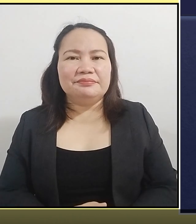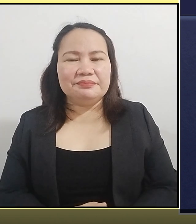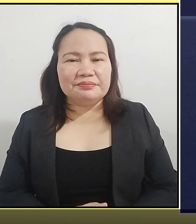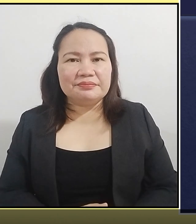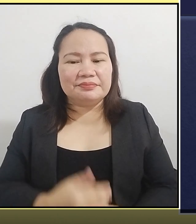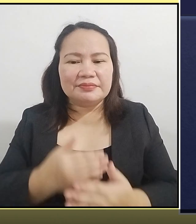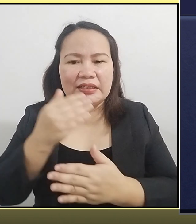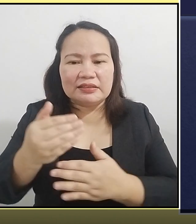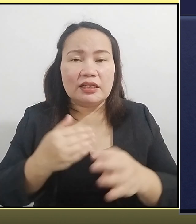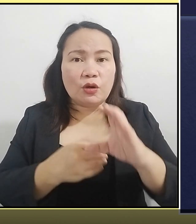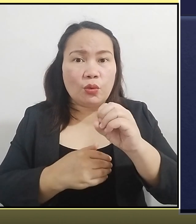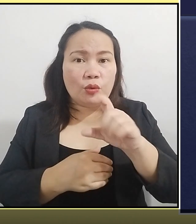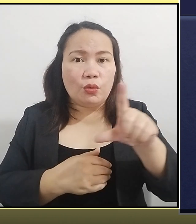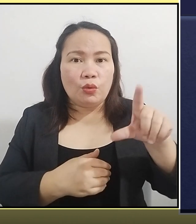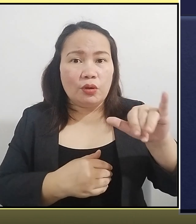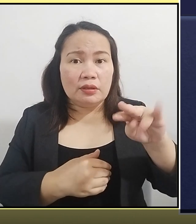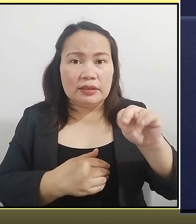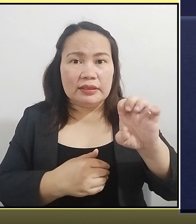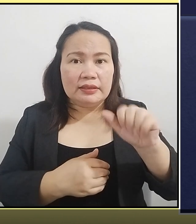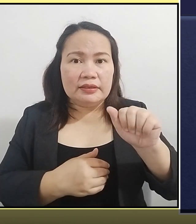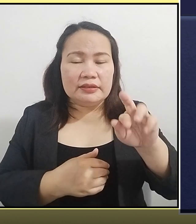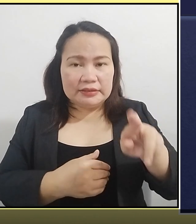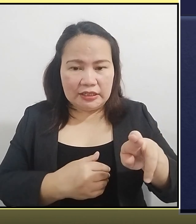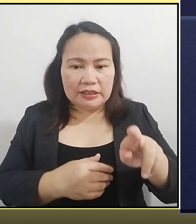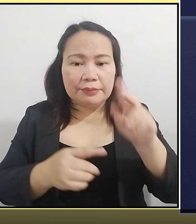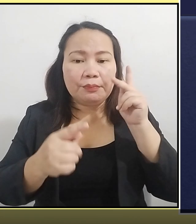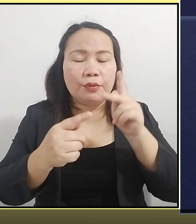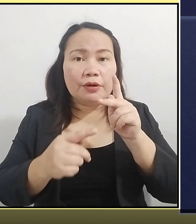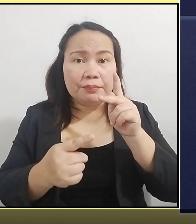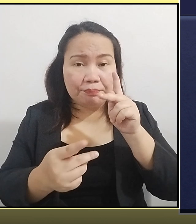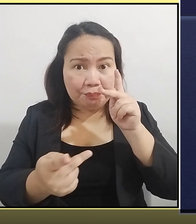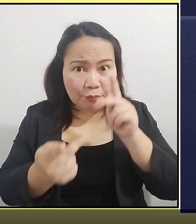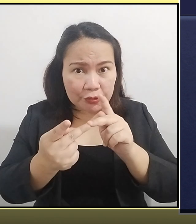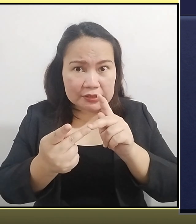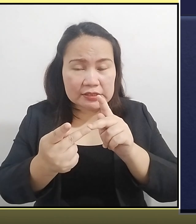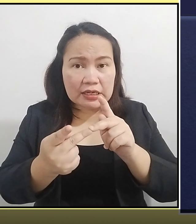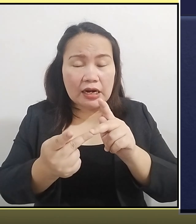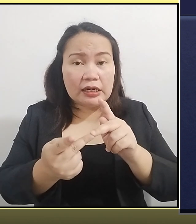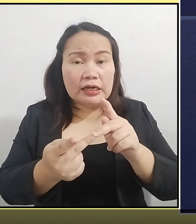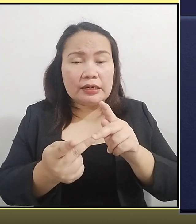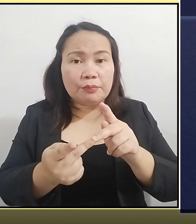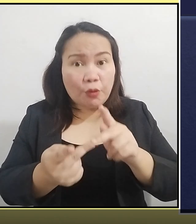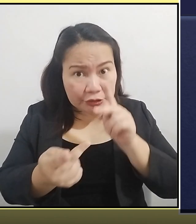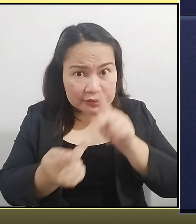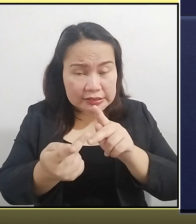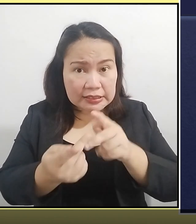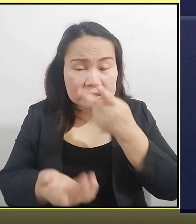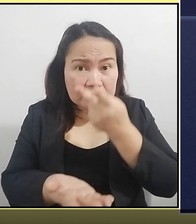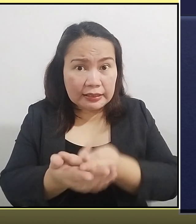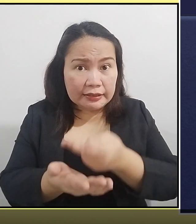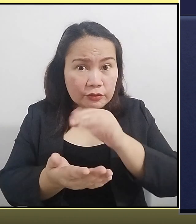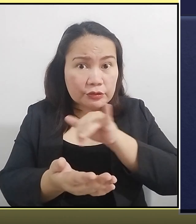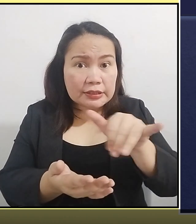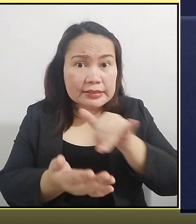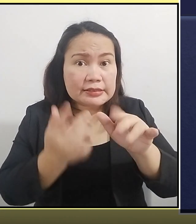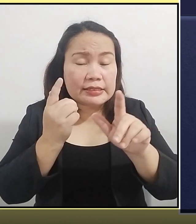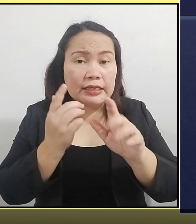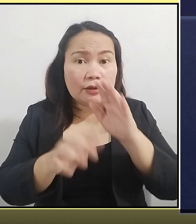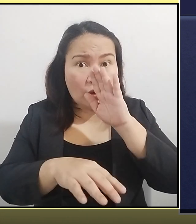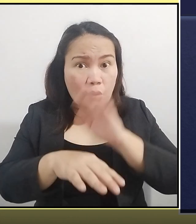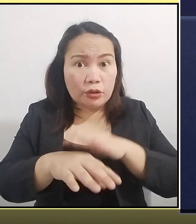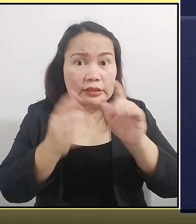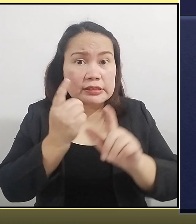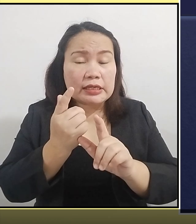Next, collinear points are points that lie on the same line. So, our points that lie on the same line, this is your